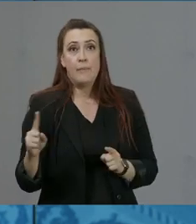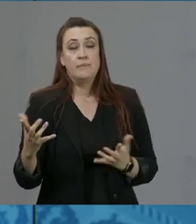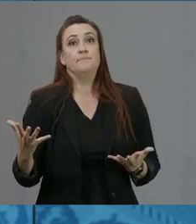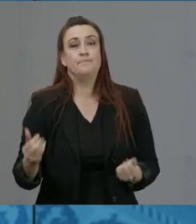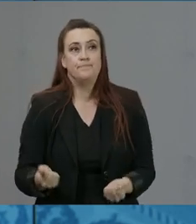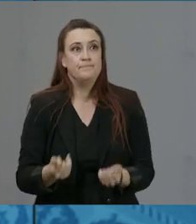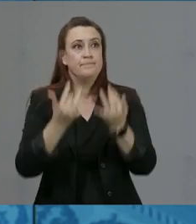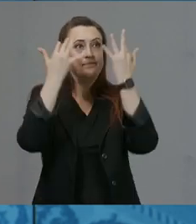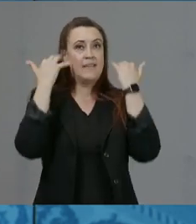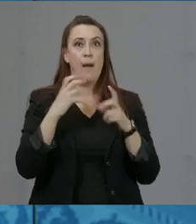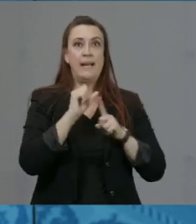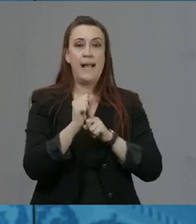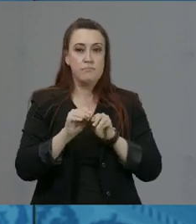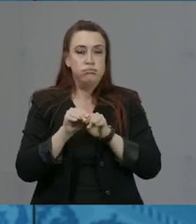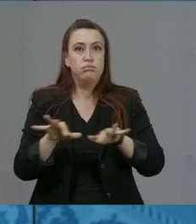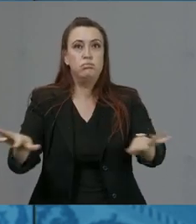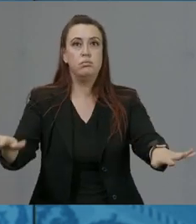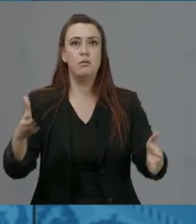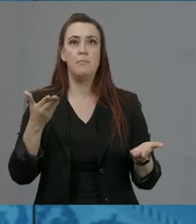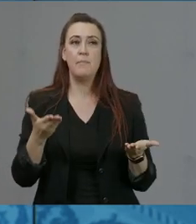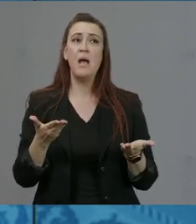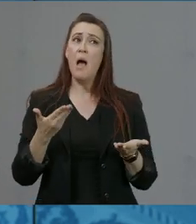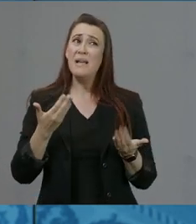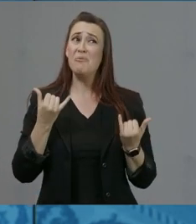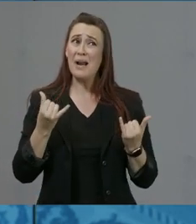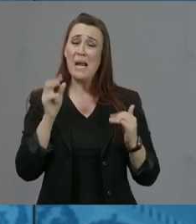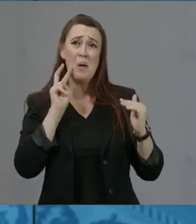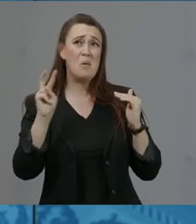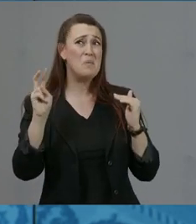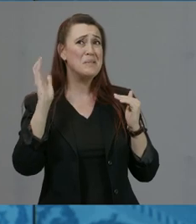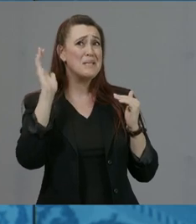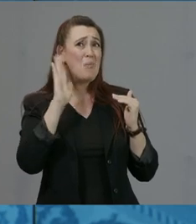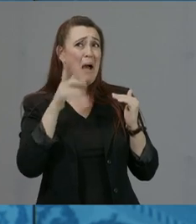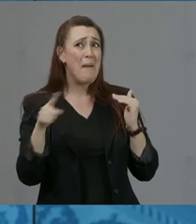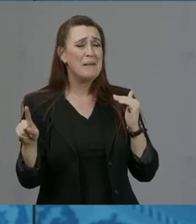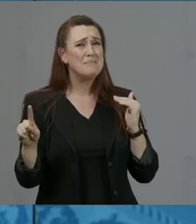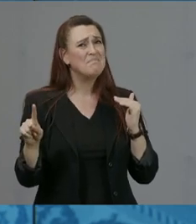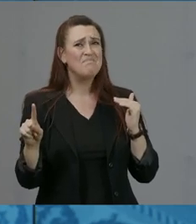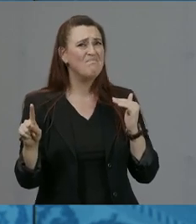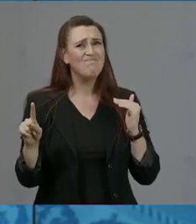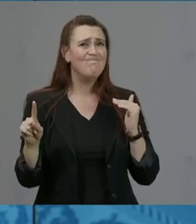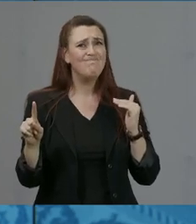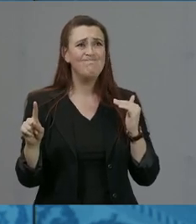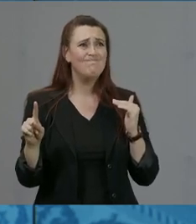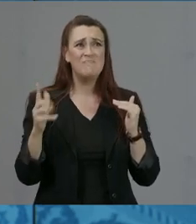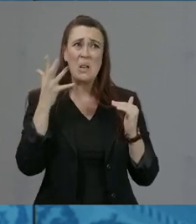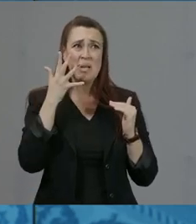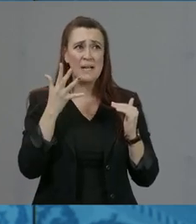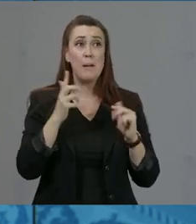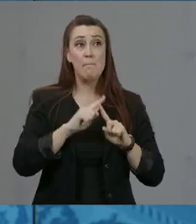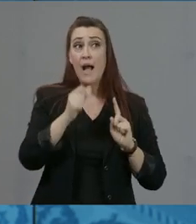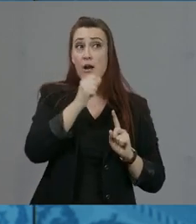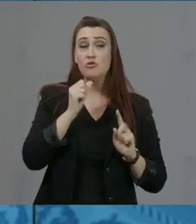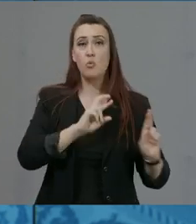and spike, which we're not seeing that sign right now anywhere, Arizona's